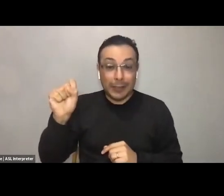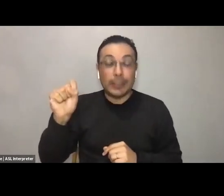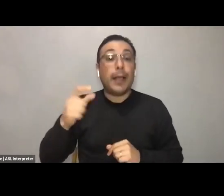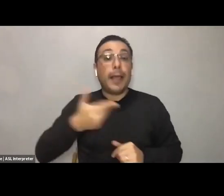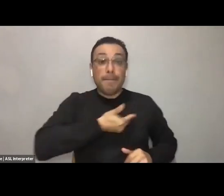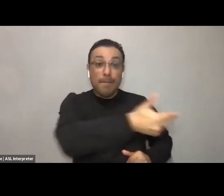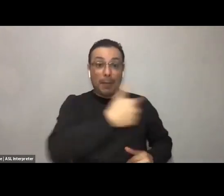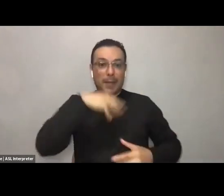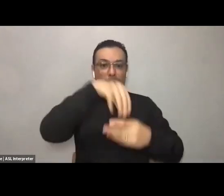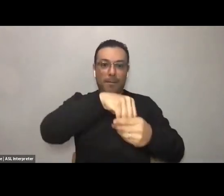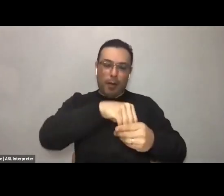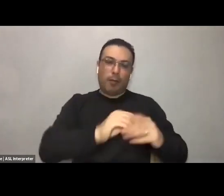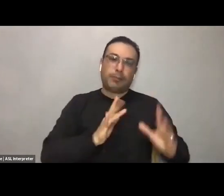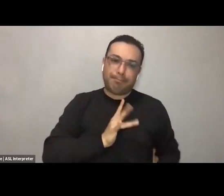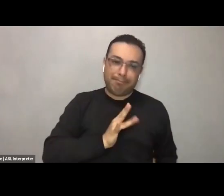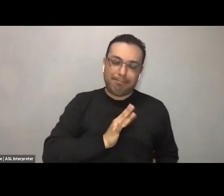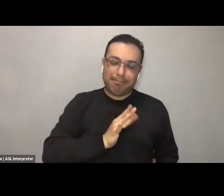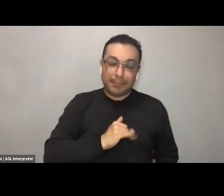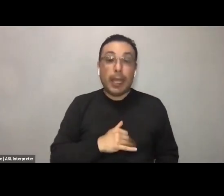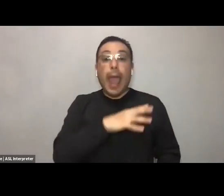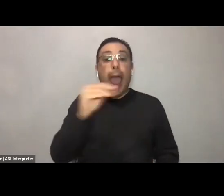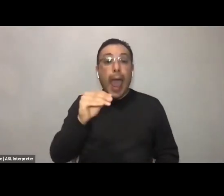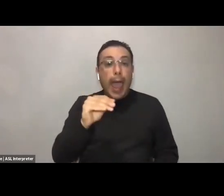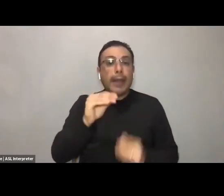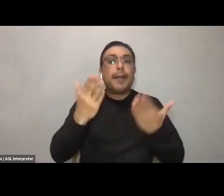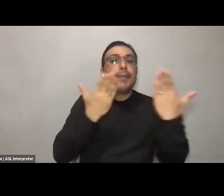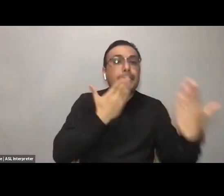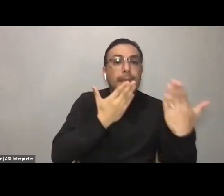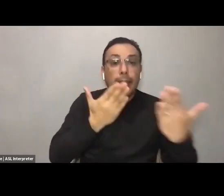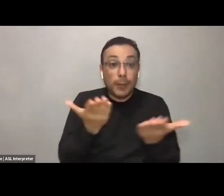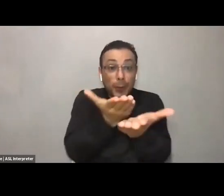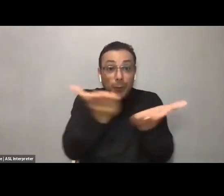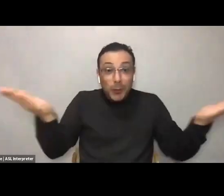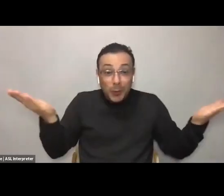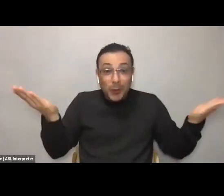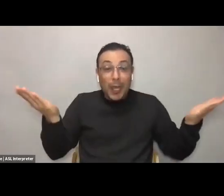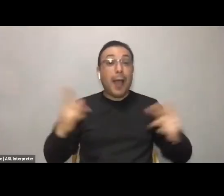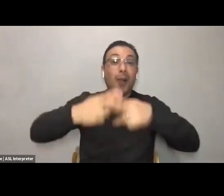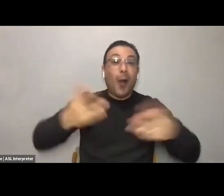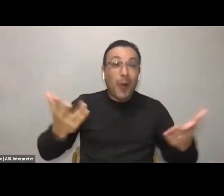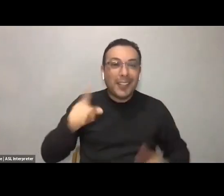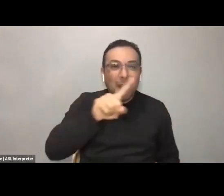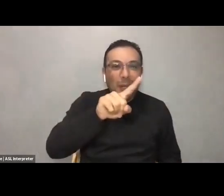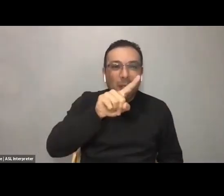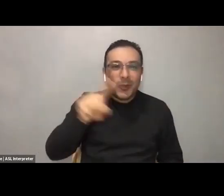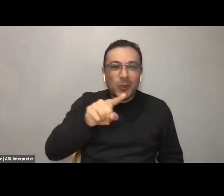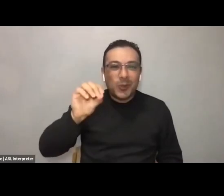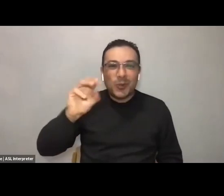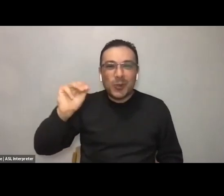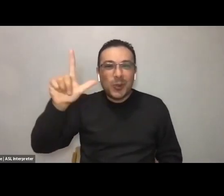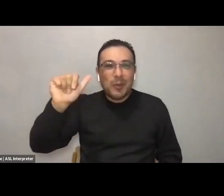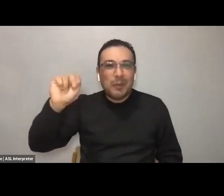thanks again to all of you you out there in Zoom land who are joining us.